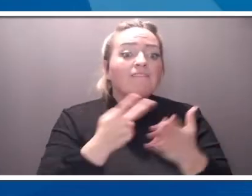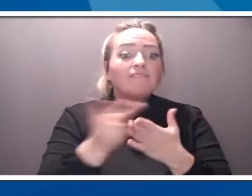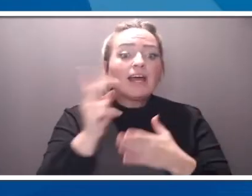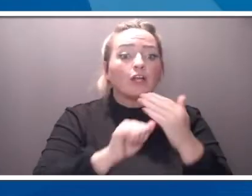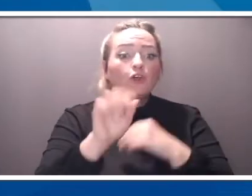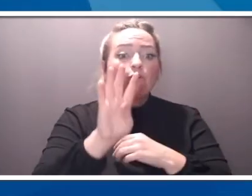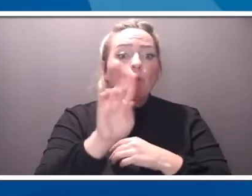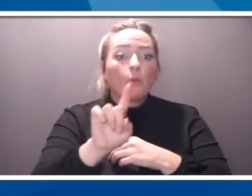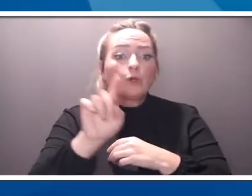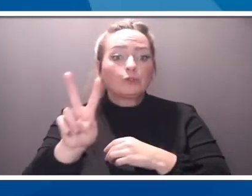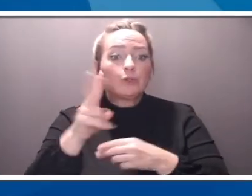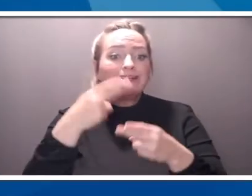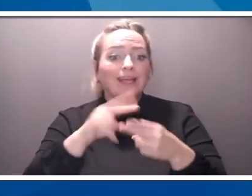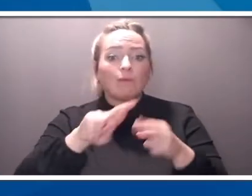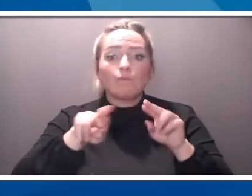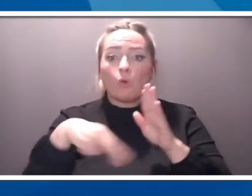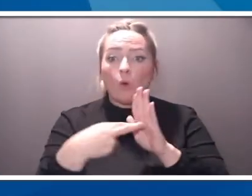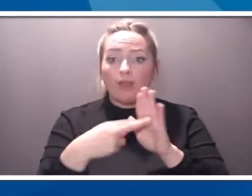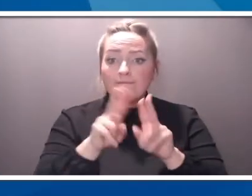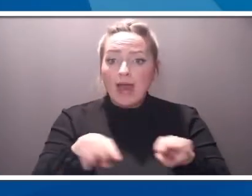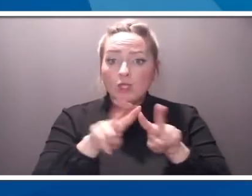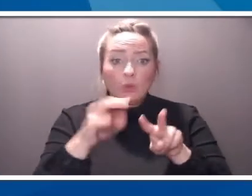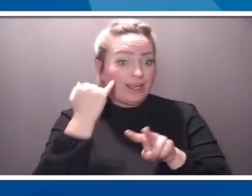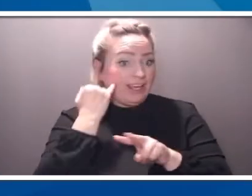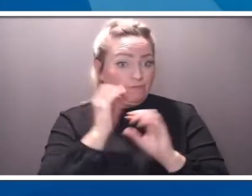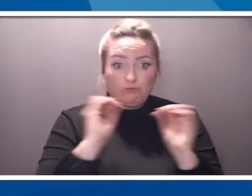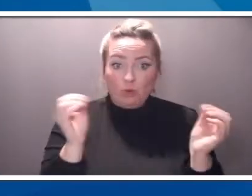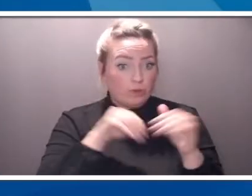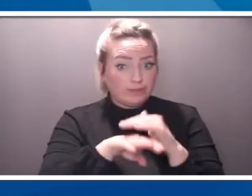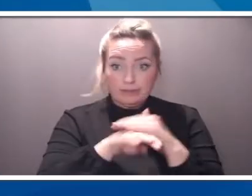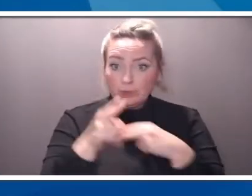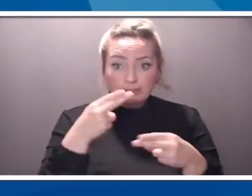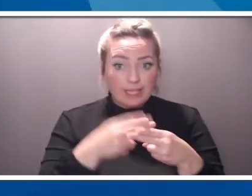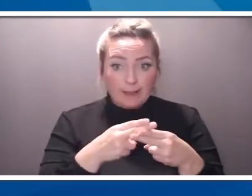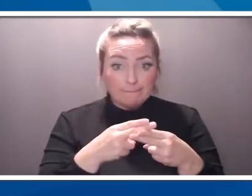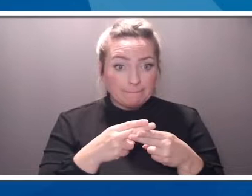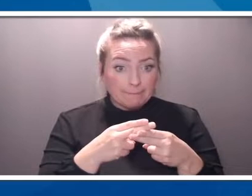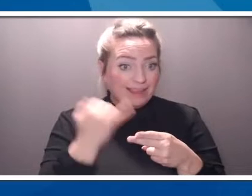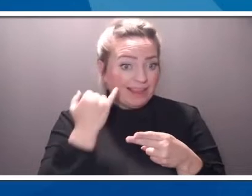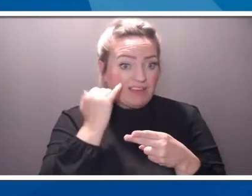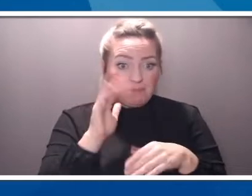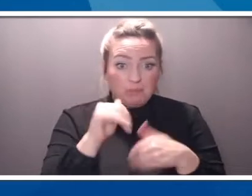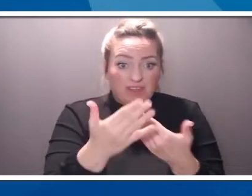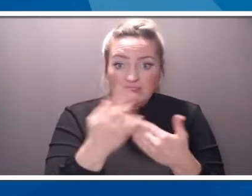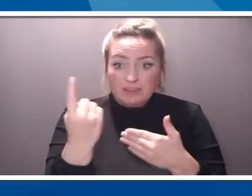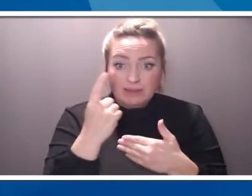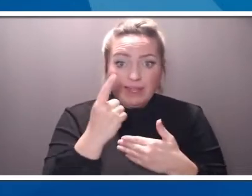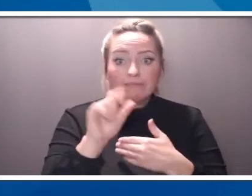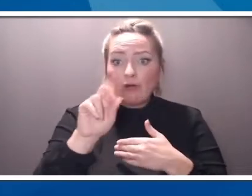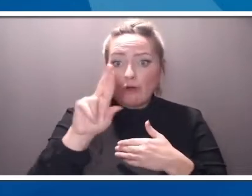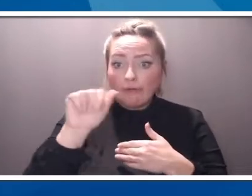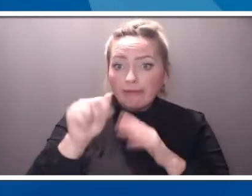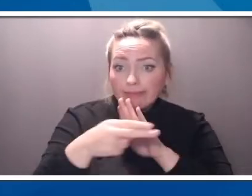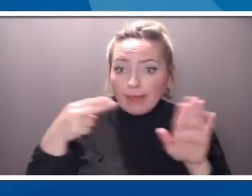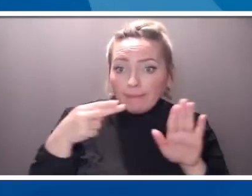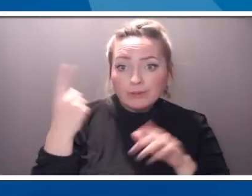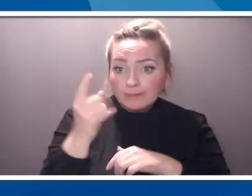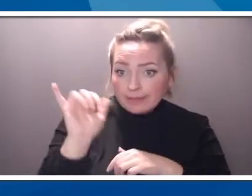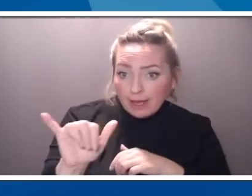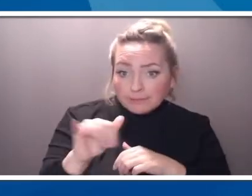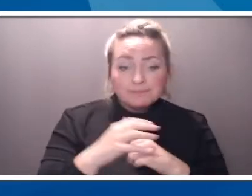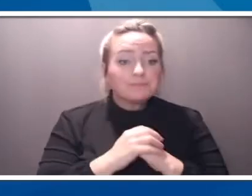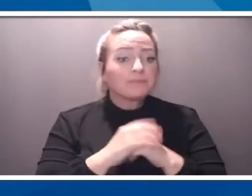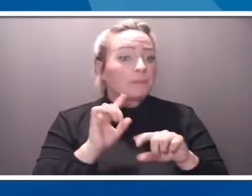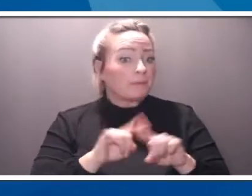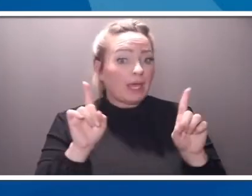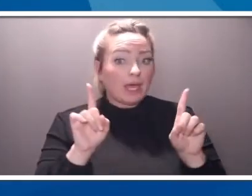likelihood. I might fail them under 412, name role value, if there is no accessible name, if they haven't been given something like an ARIA